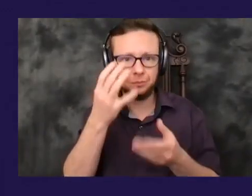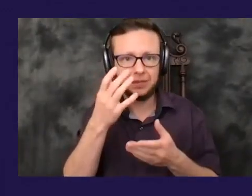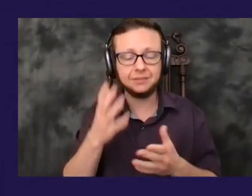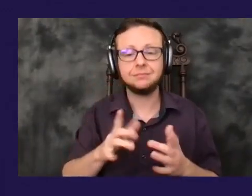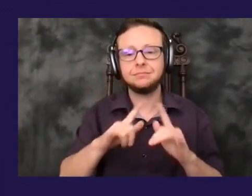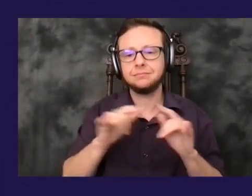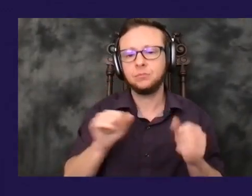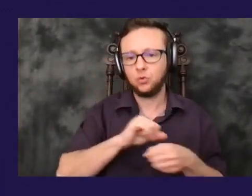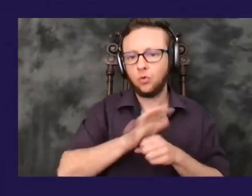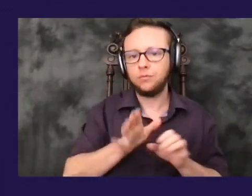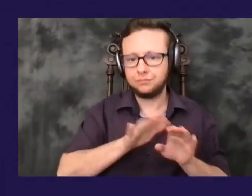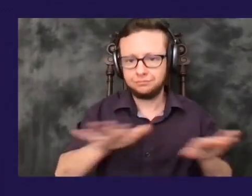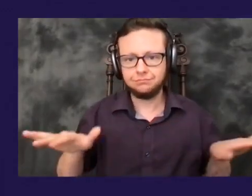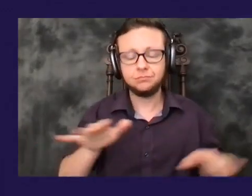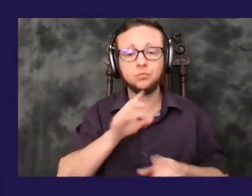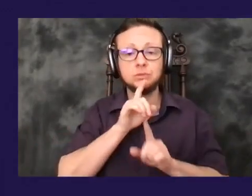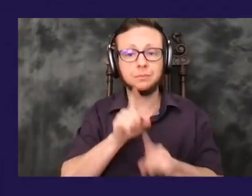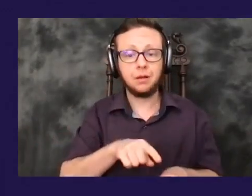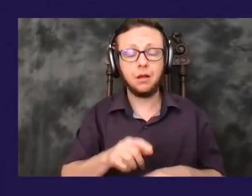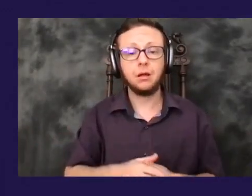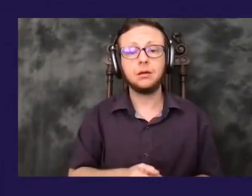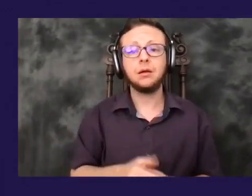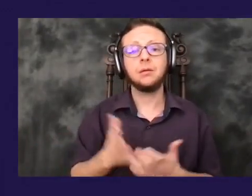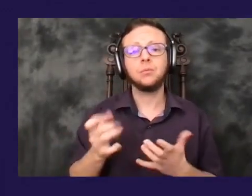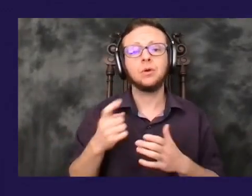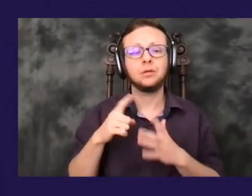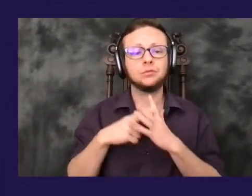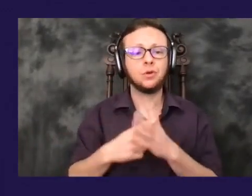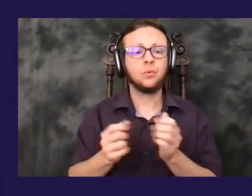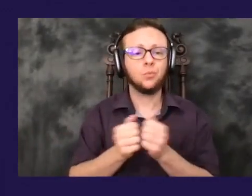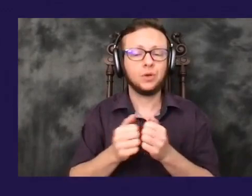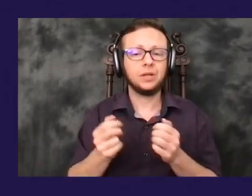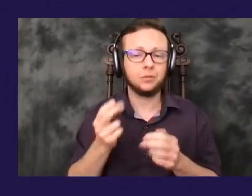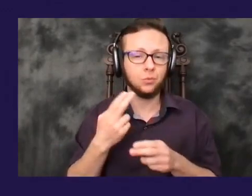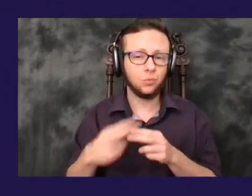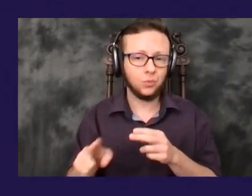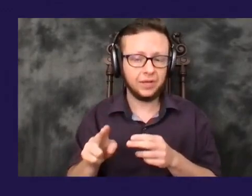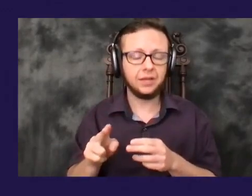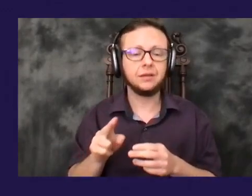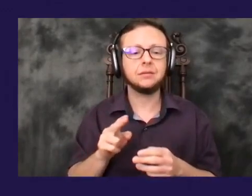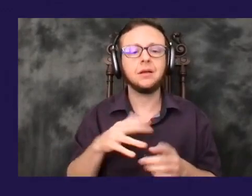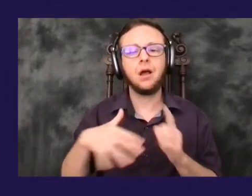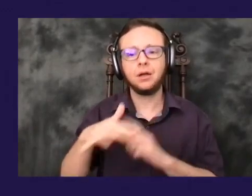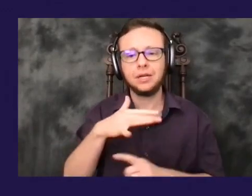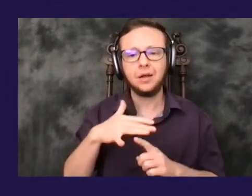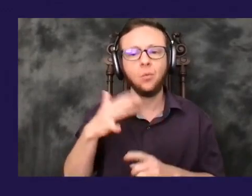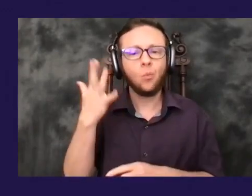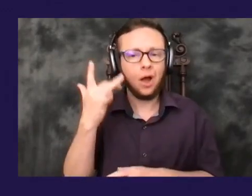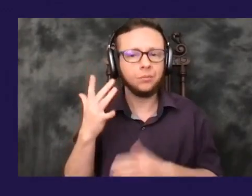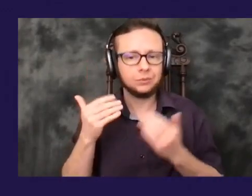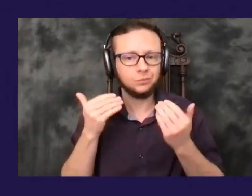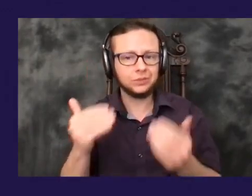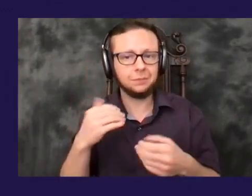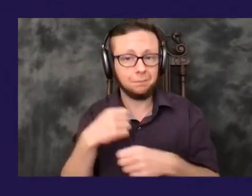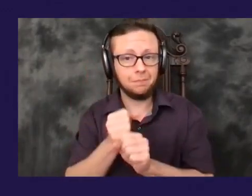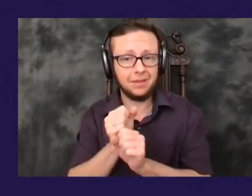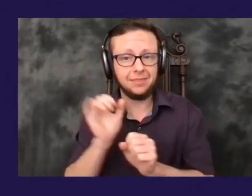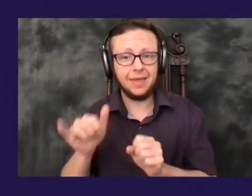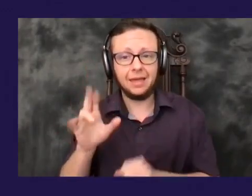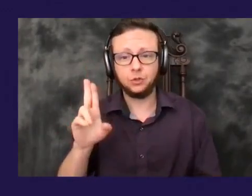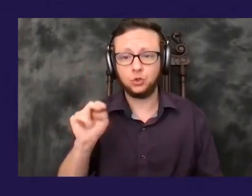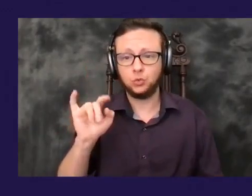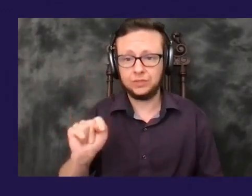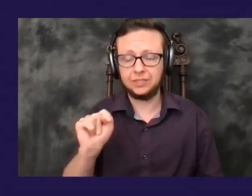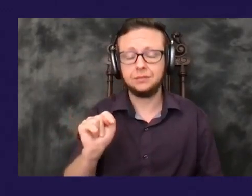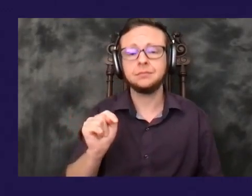response. I would like to start with some quick context as to why the agency created a misinformation response unit and why the unit